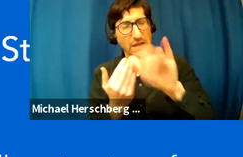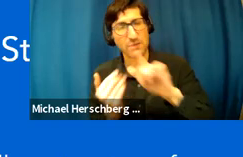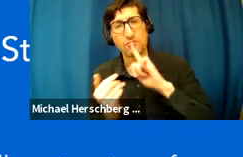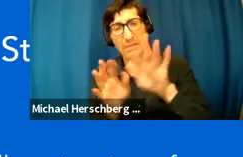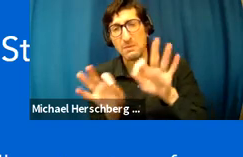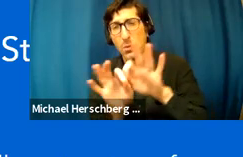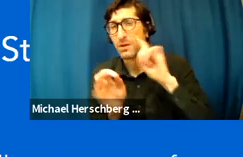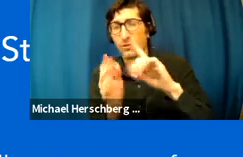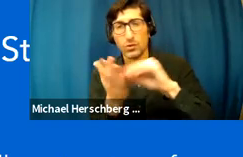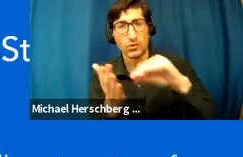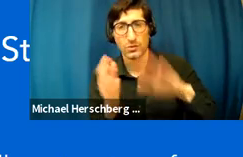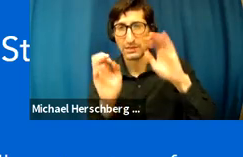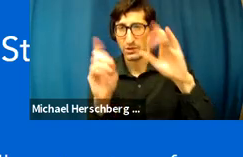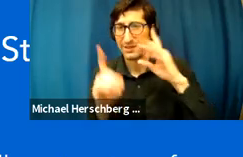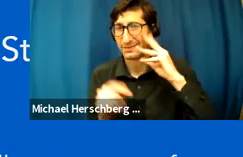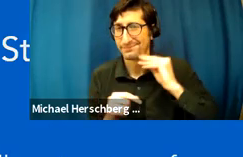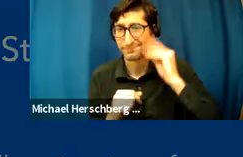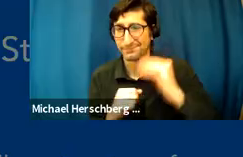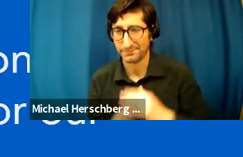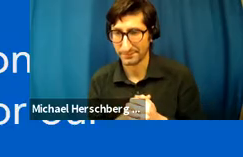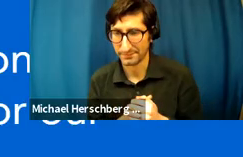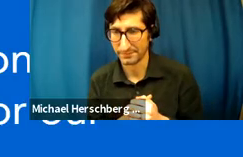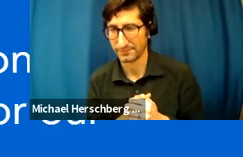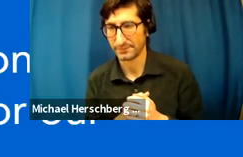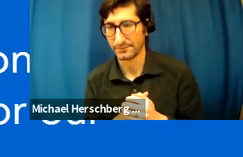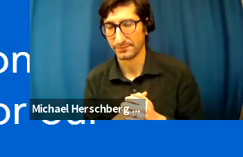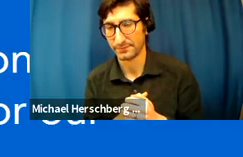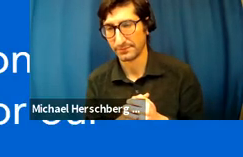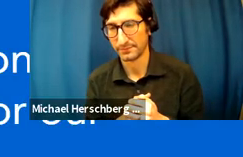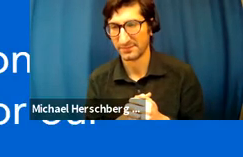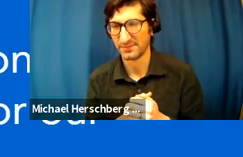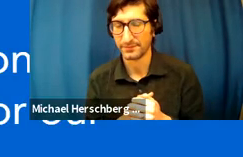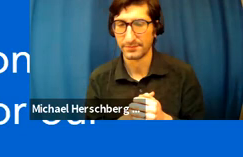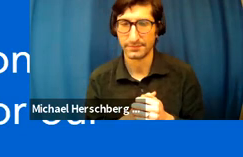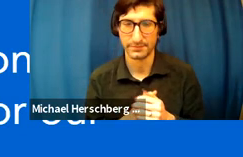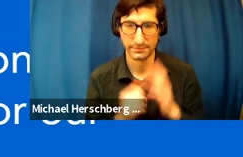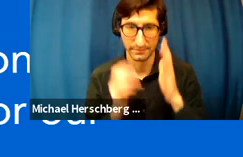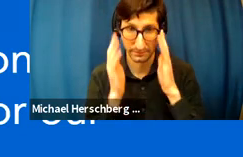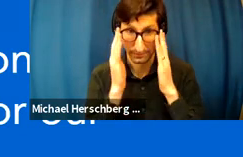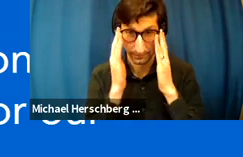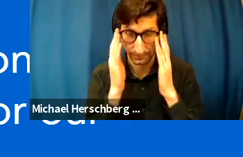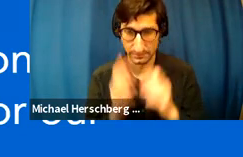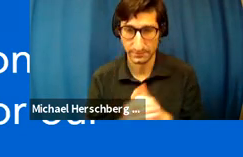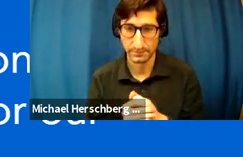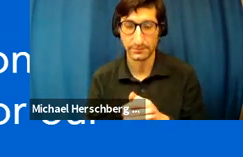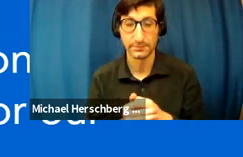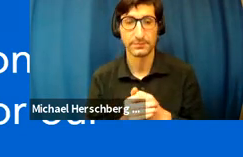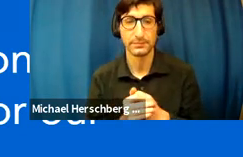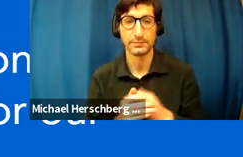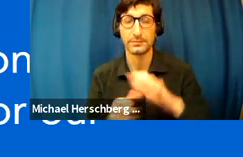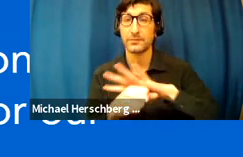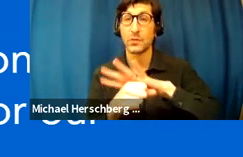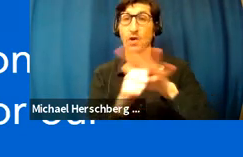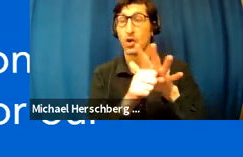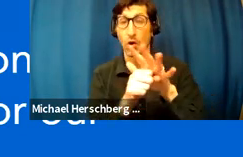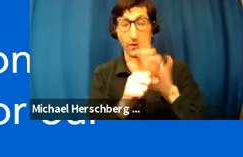of our students. COVID-19 COVID-19 has